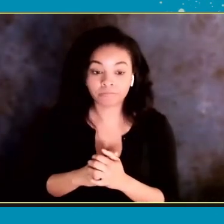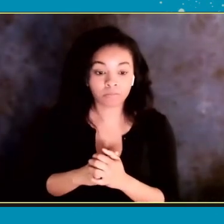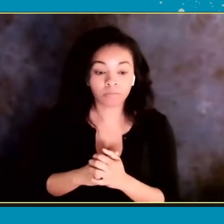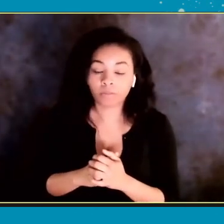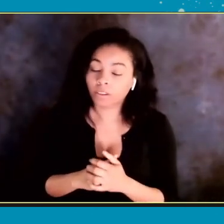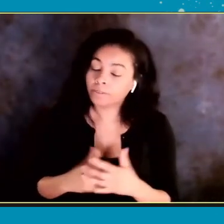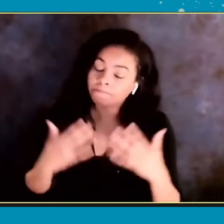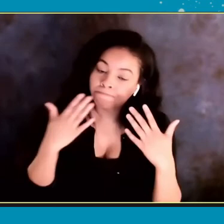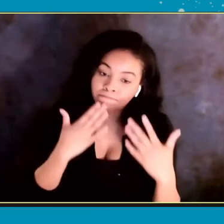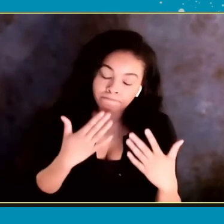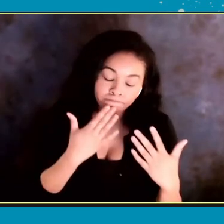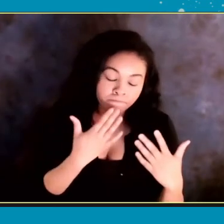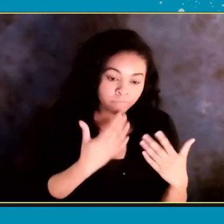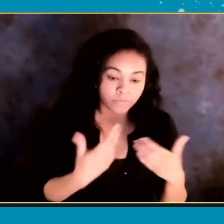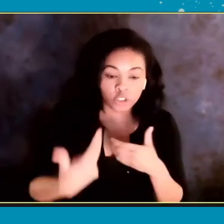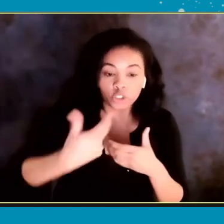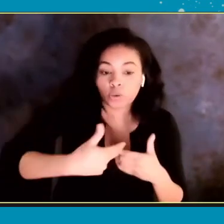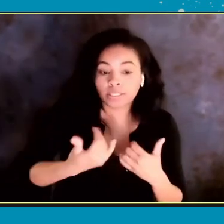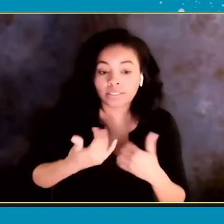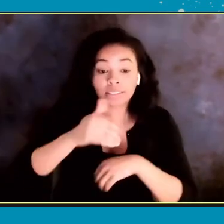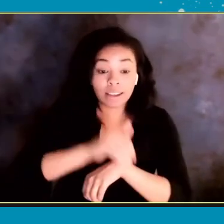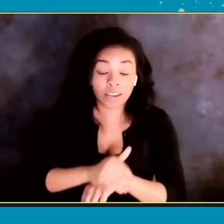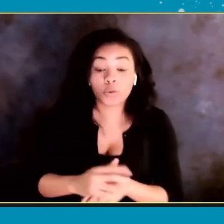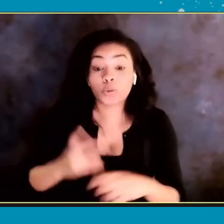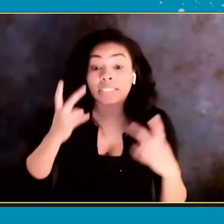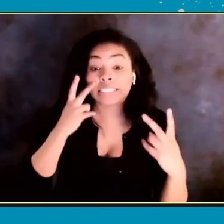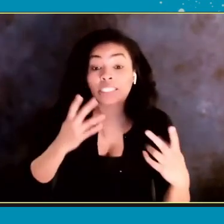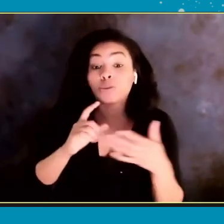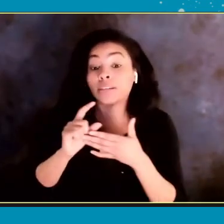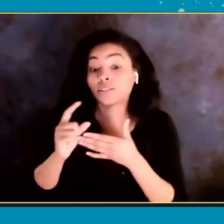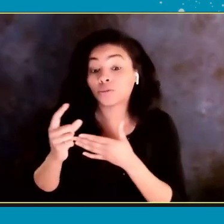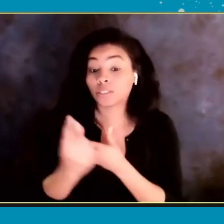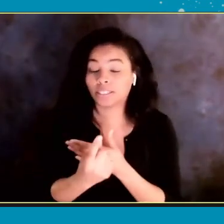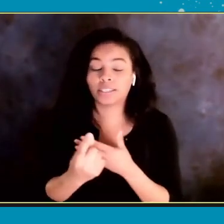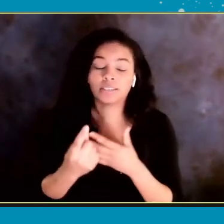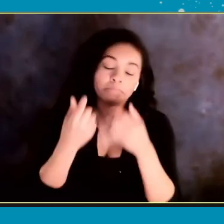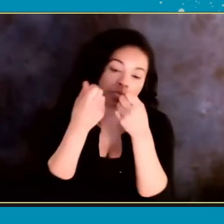thank you all enough for joining us again tonight. We'll see you next week.